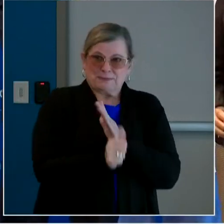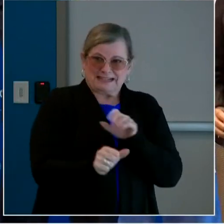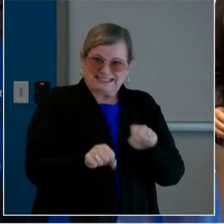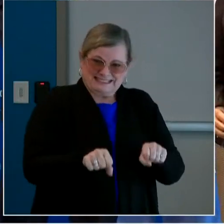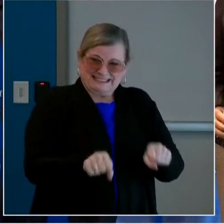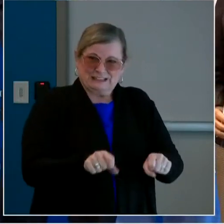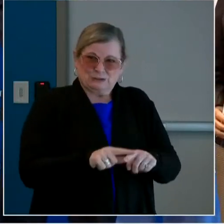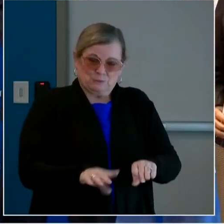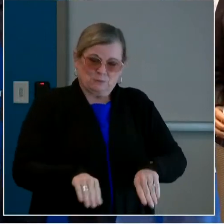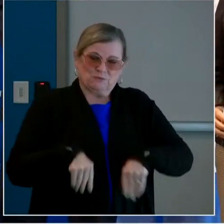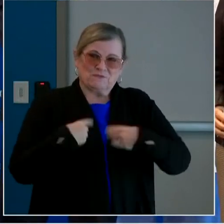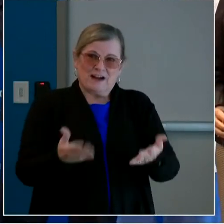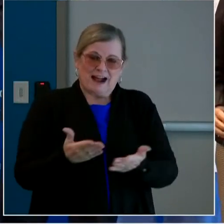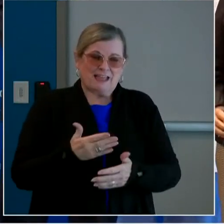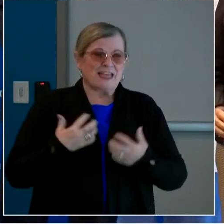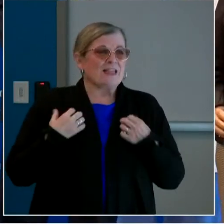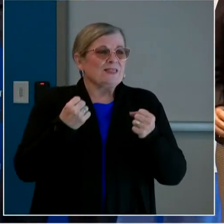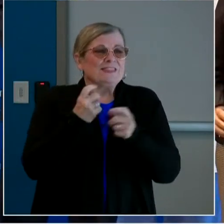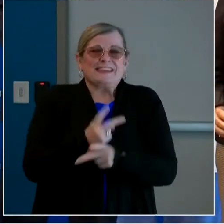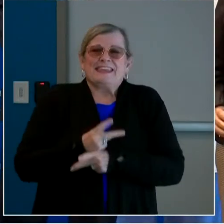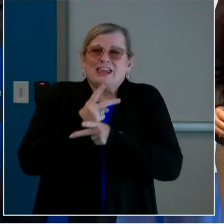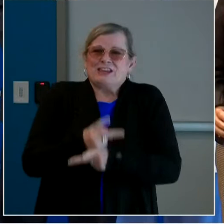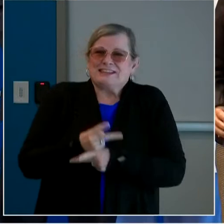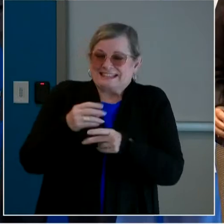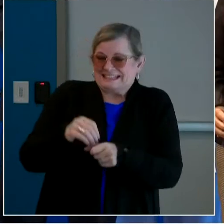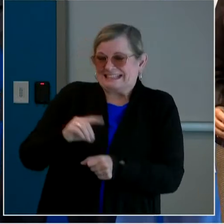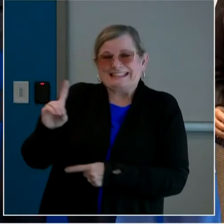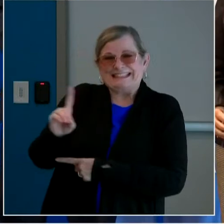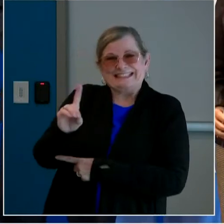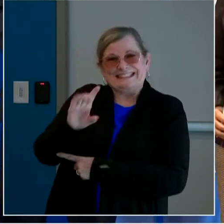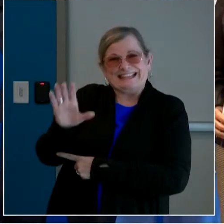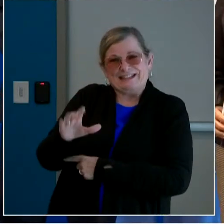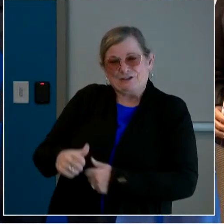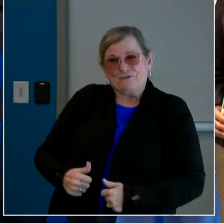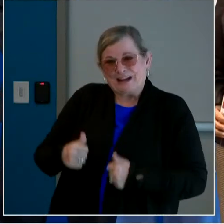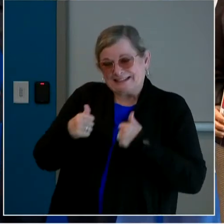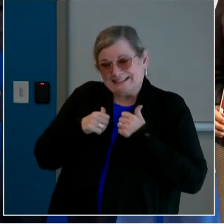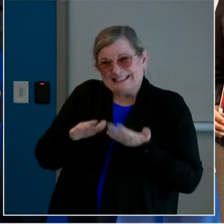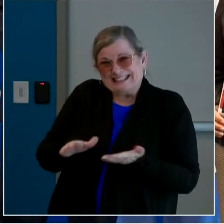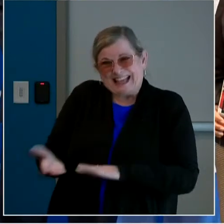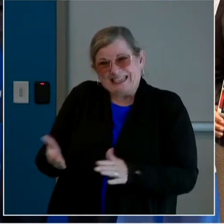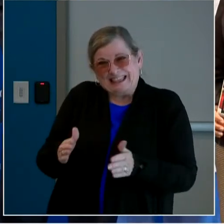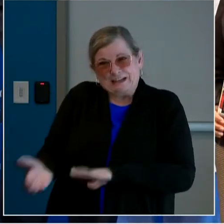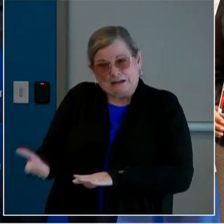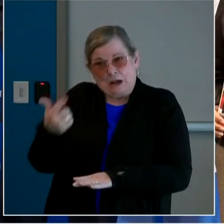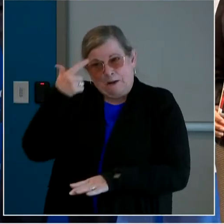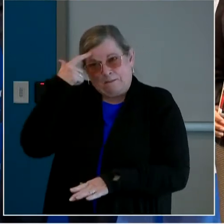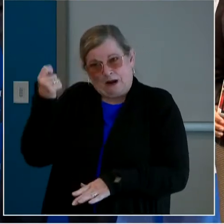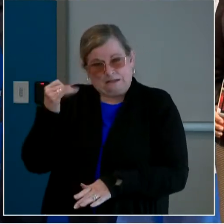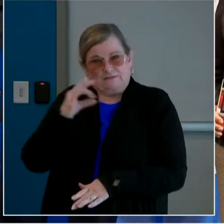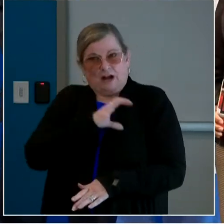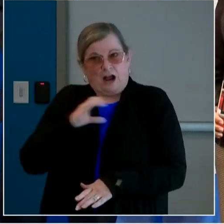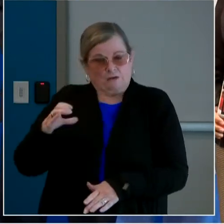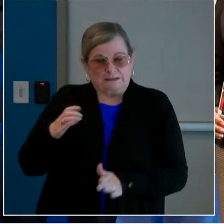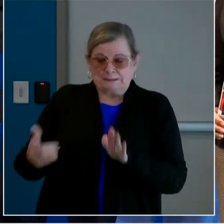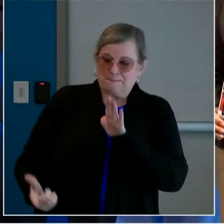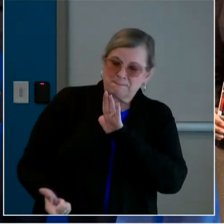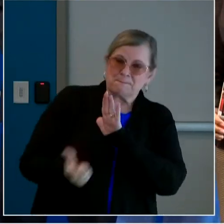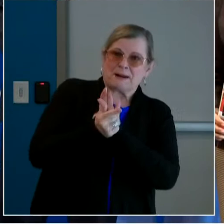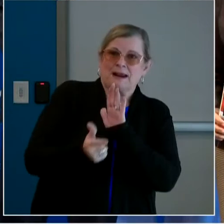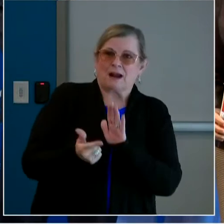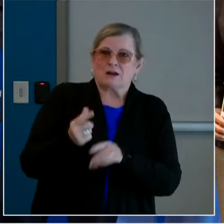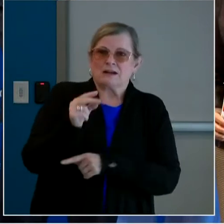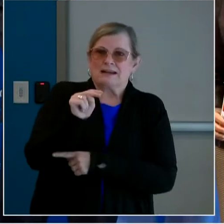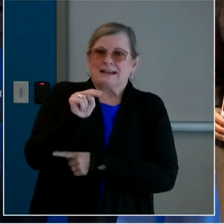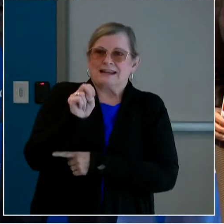of DC residents died because of Congress's ban on needle exchange programs in the district. We know this